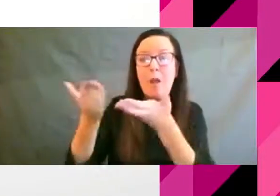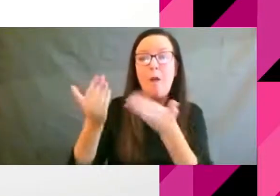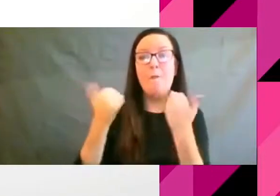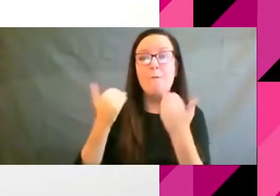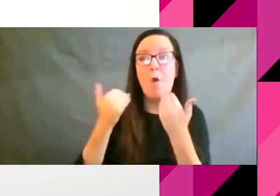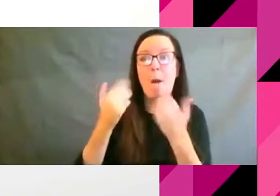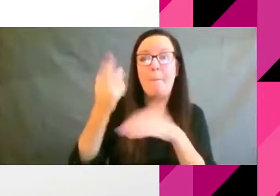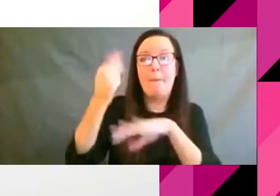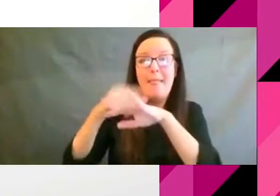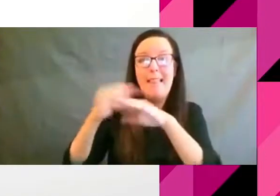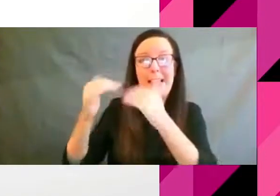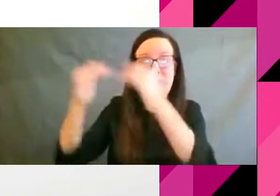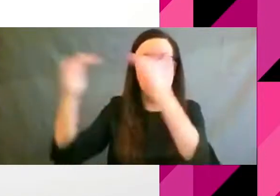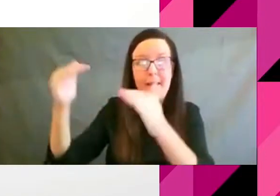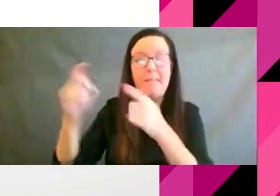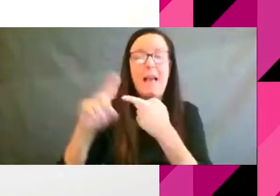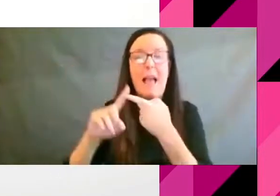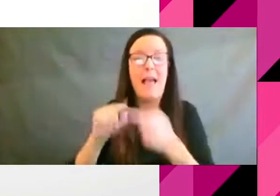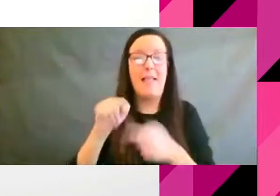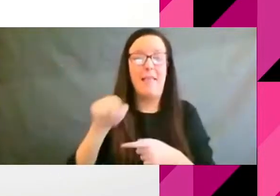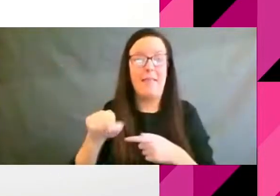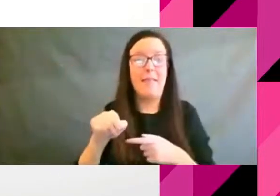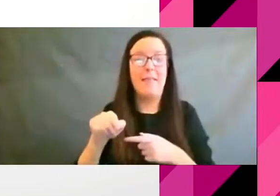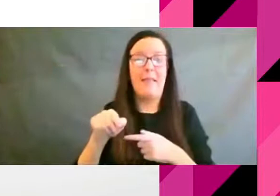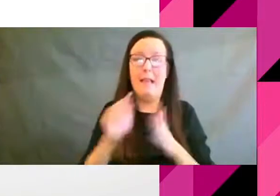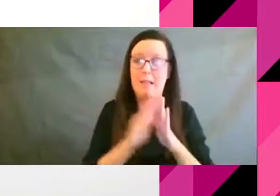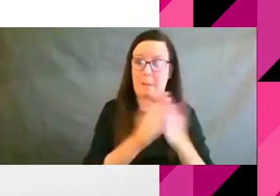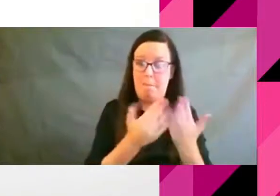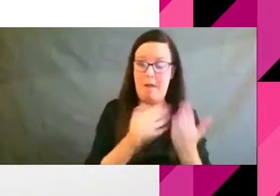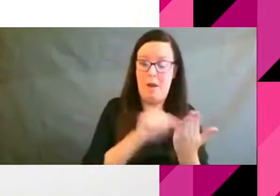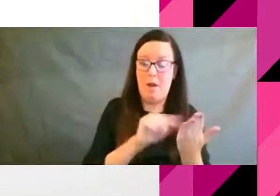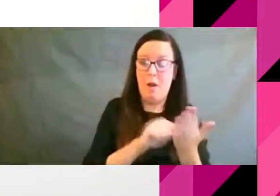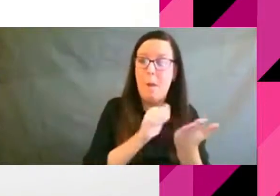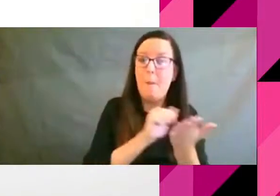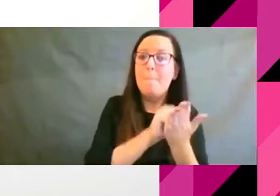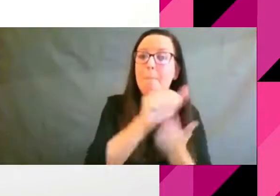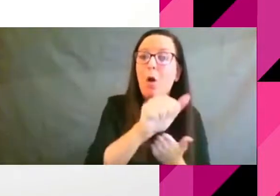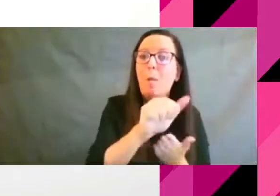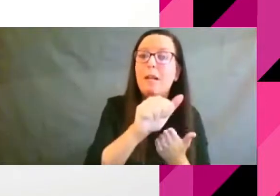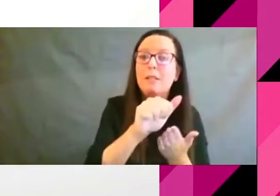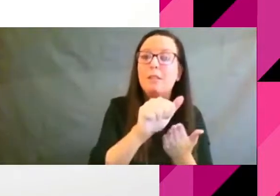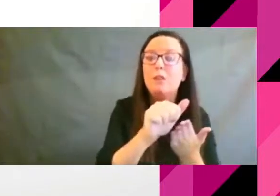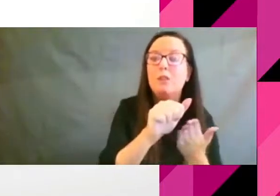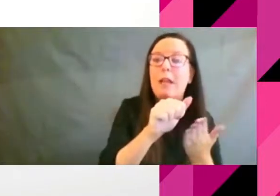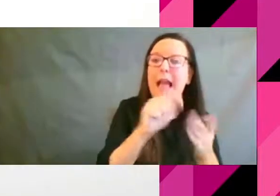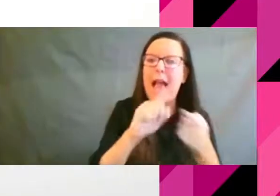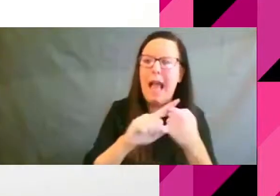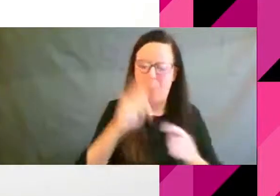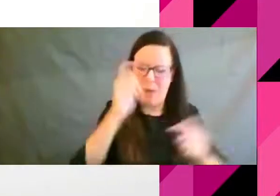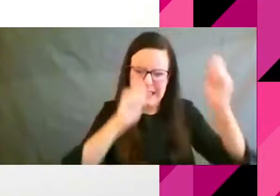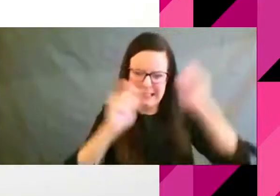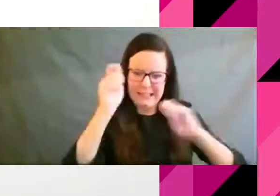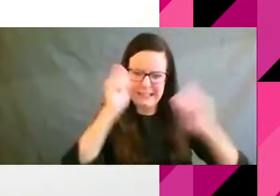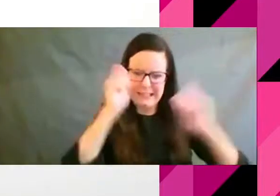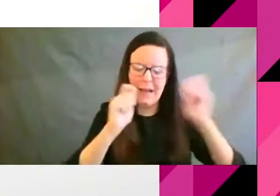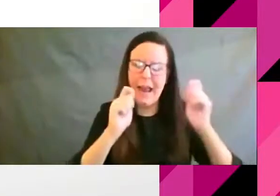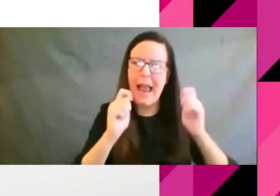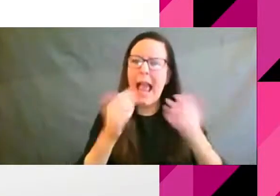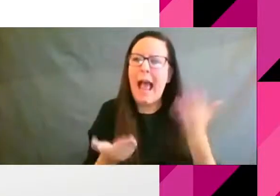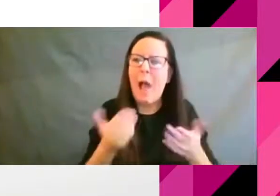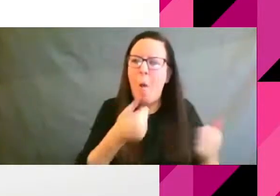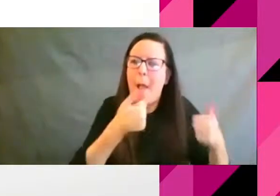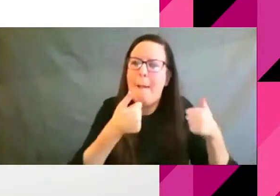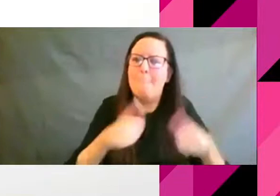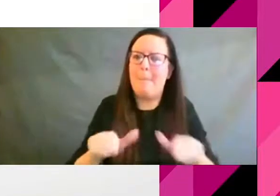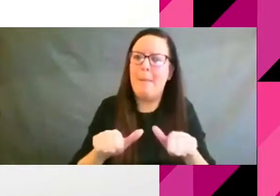scheme. This matter was also raised in the recently published O'Malley Review and will be given due consideration in the implementation plan currently